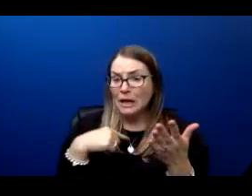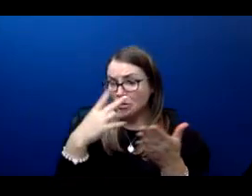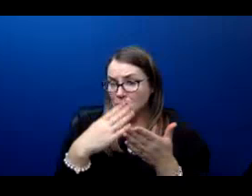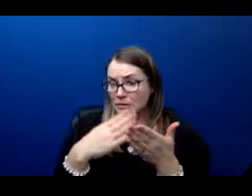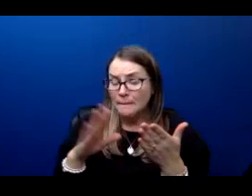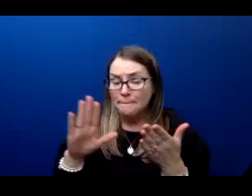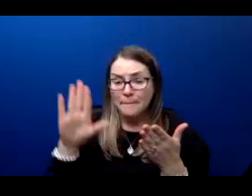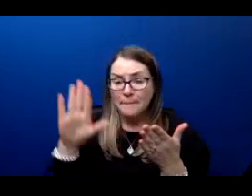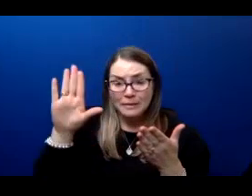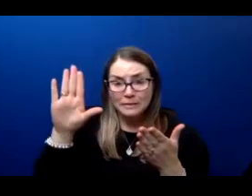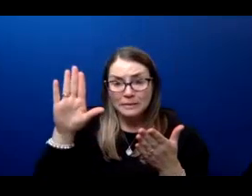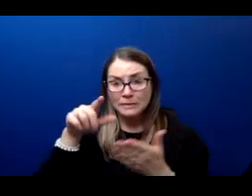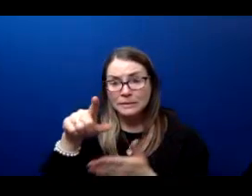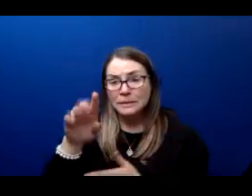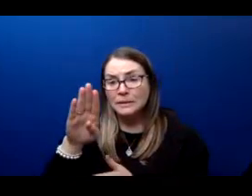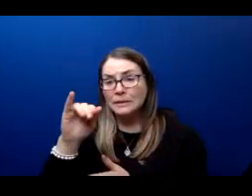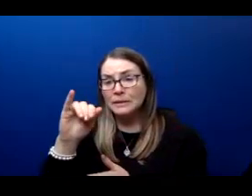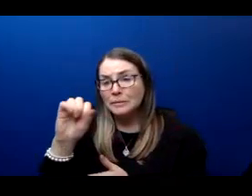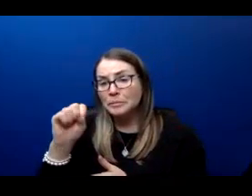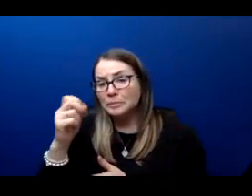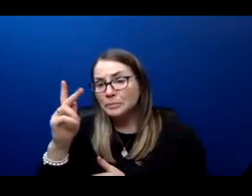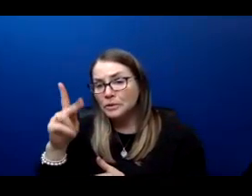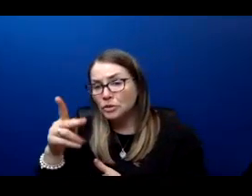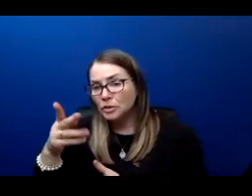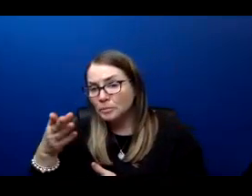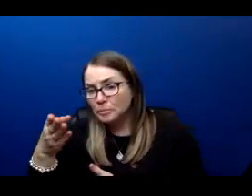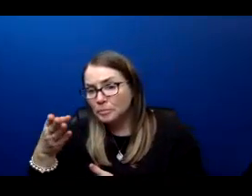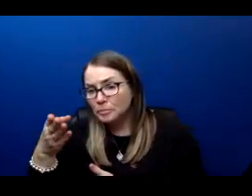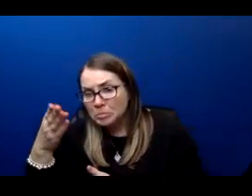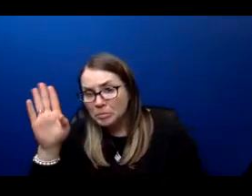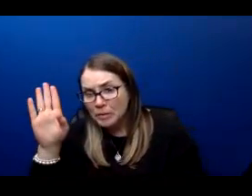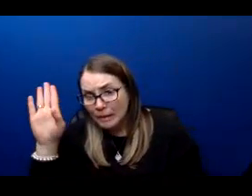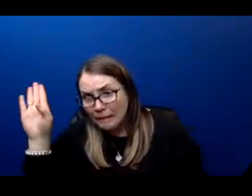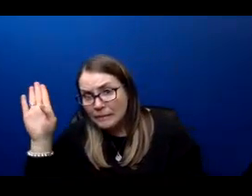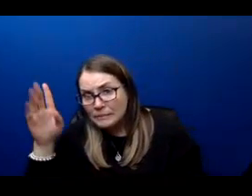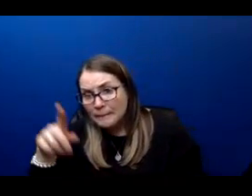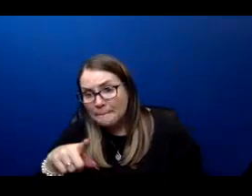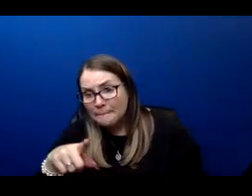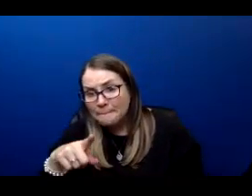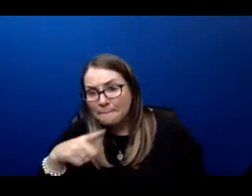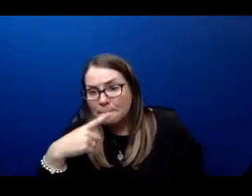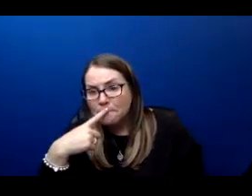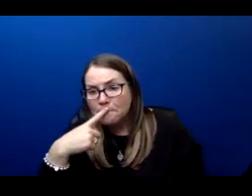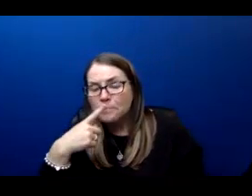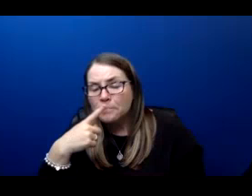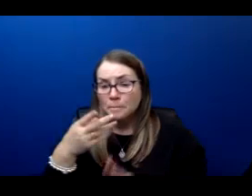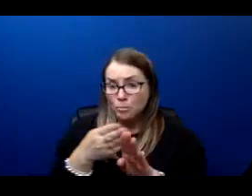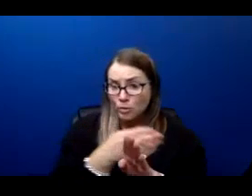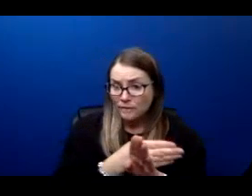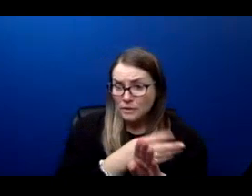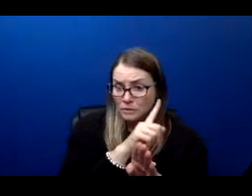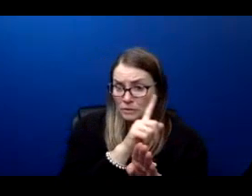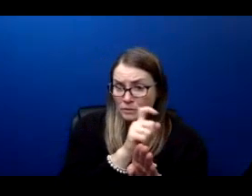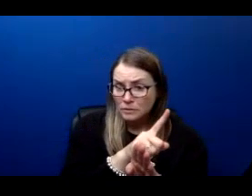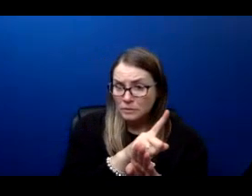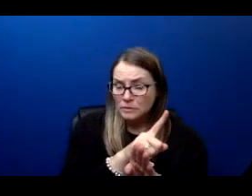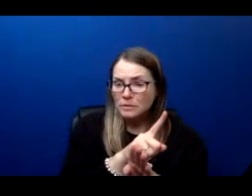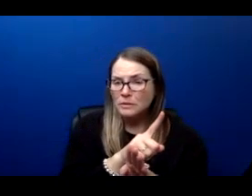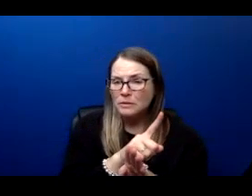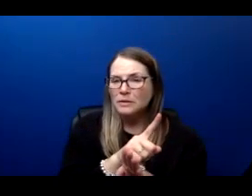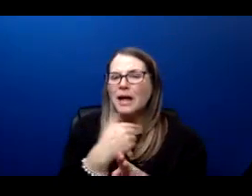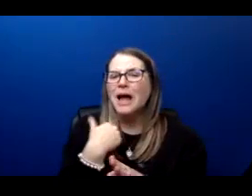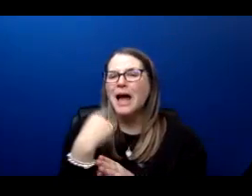go up. Bishop Bonnie Radden, your hand is up, but I'm not sure if that's from the last question. Did you have another question? Yes, I did